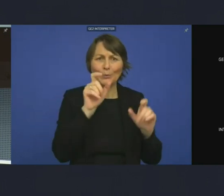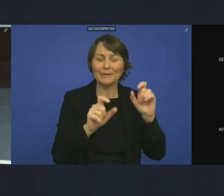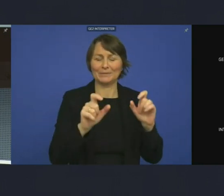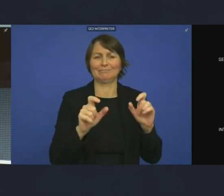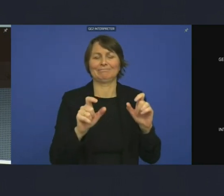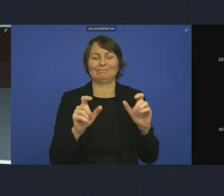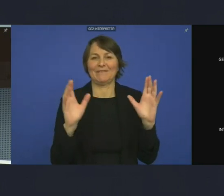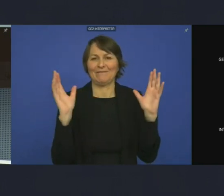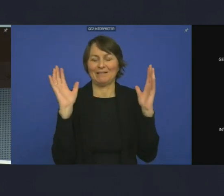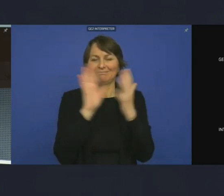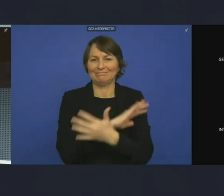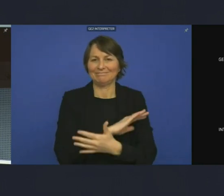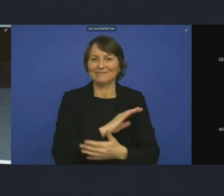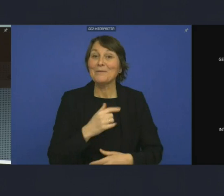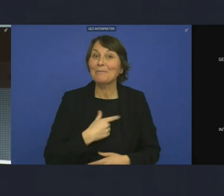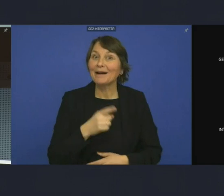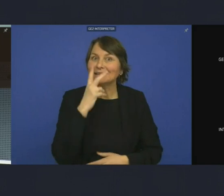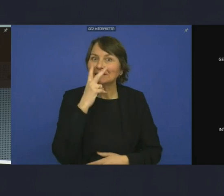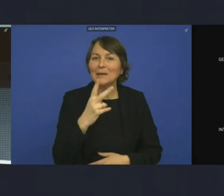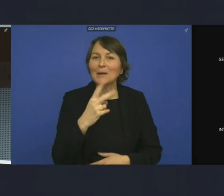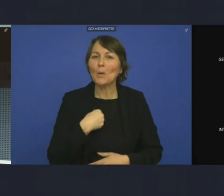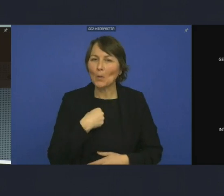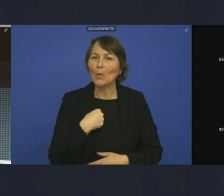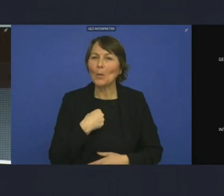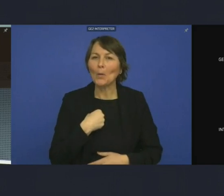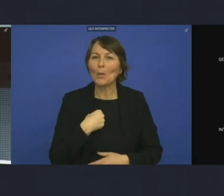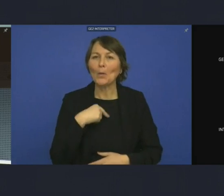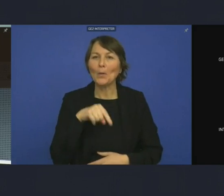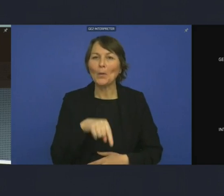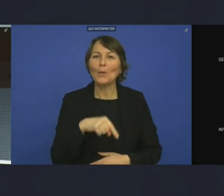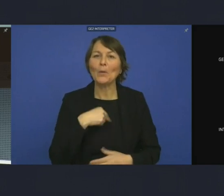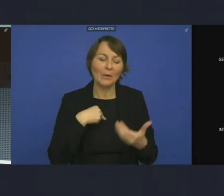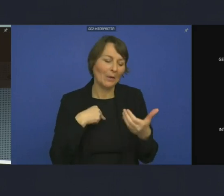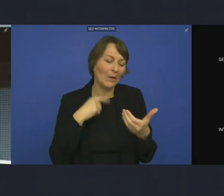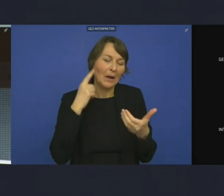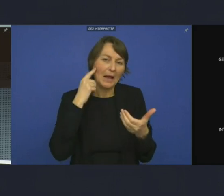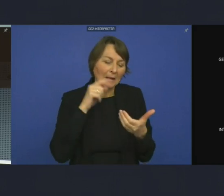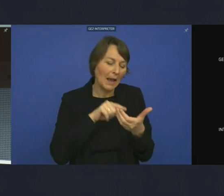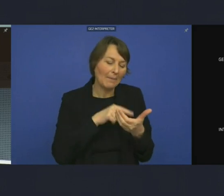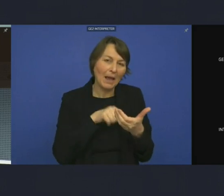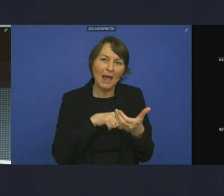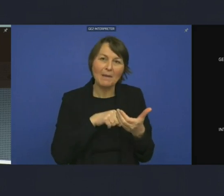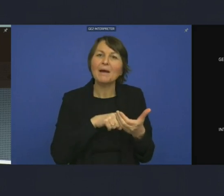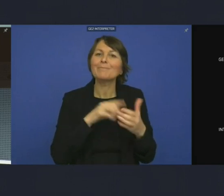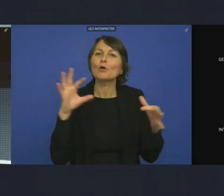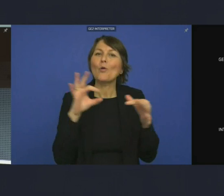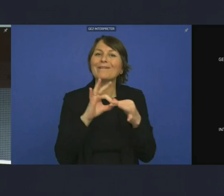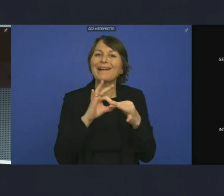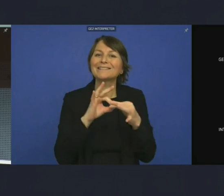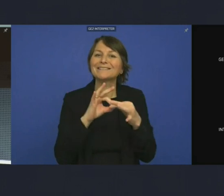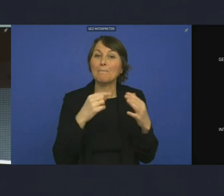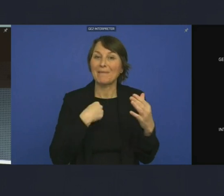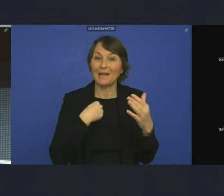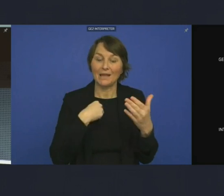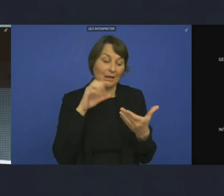saw that you are already very active also in our app ConnexMe, a lot of messages I saw, exchange, looking